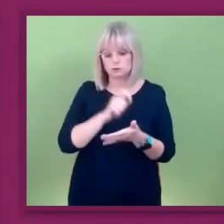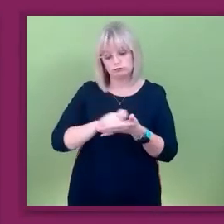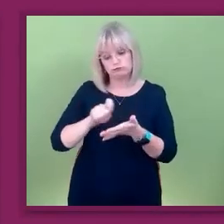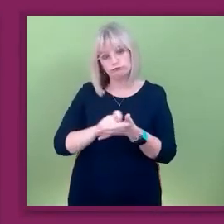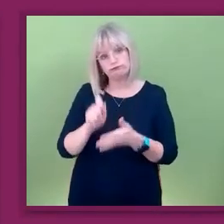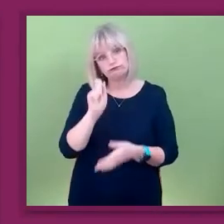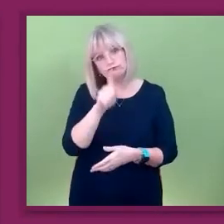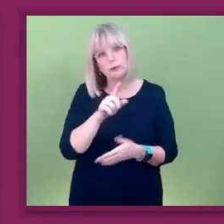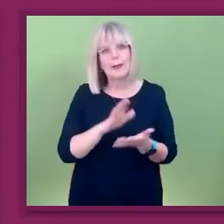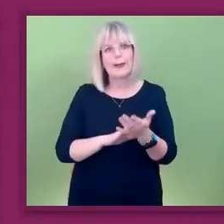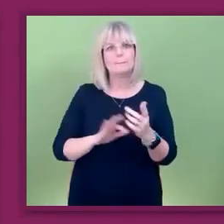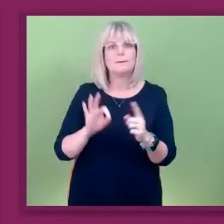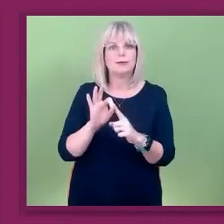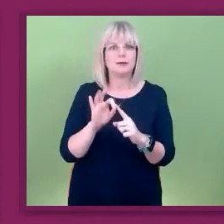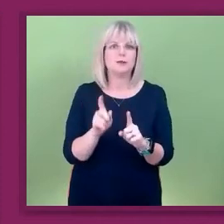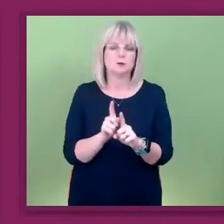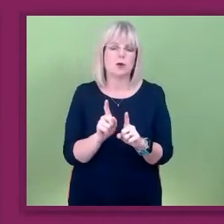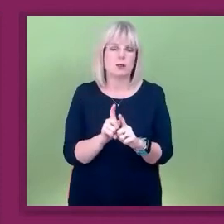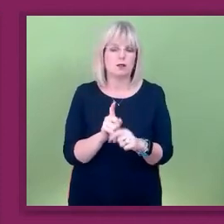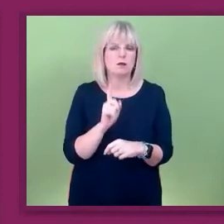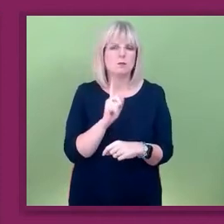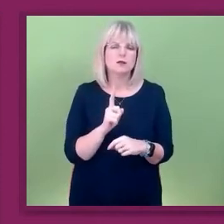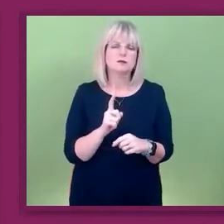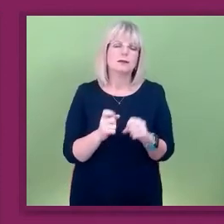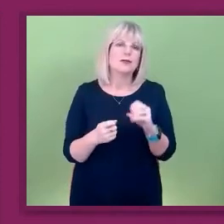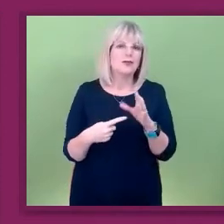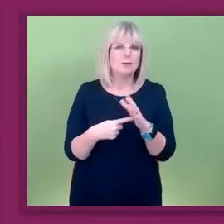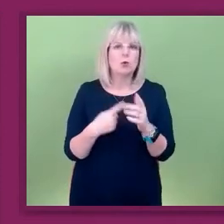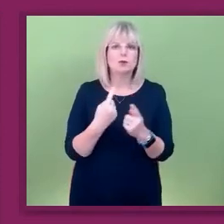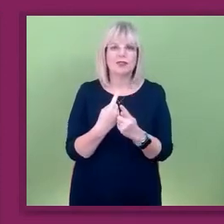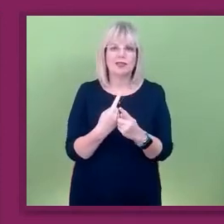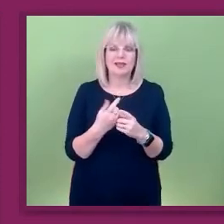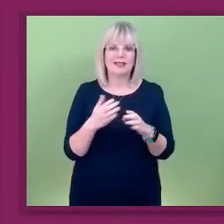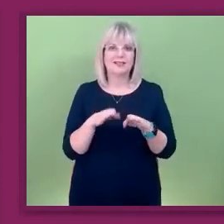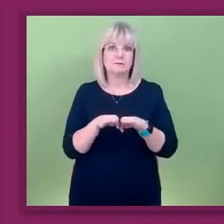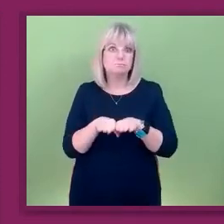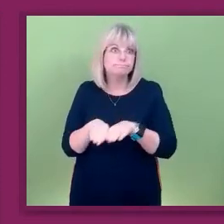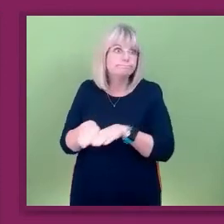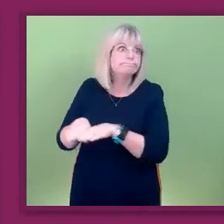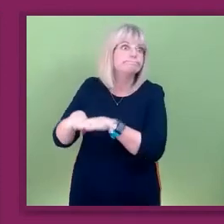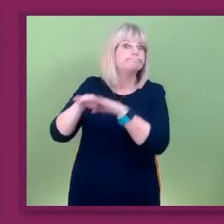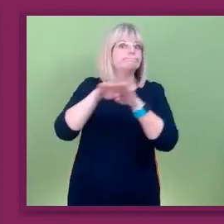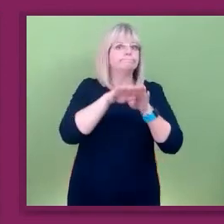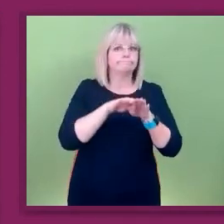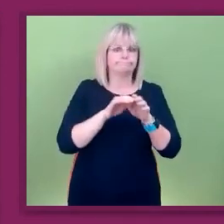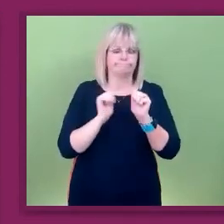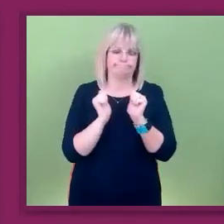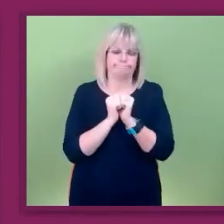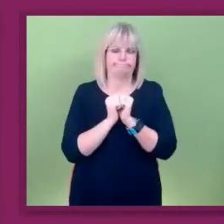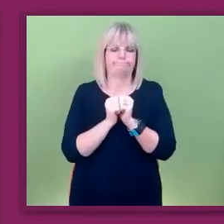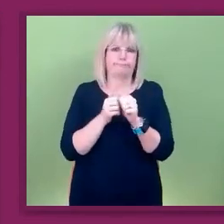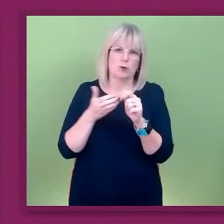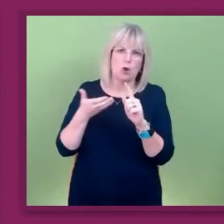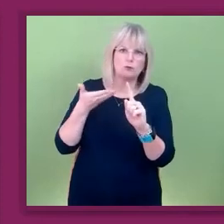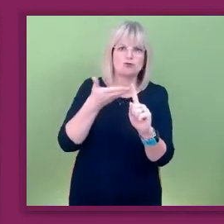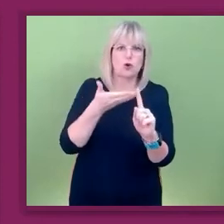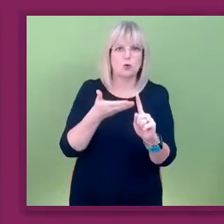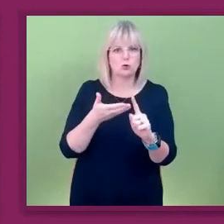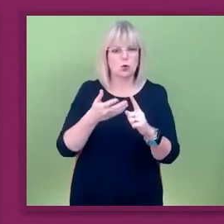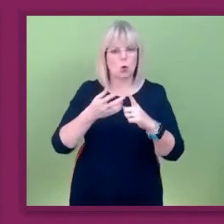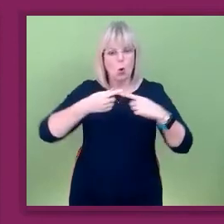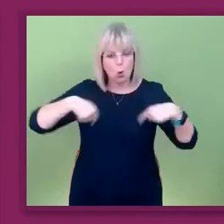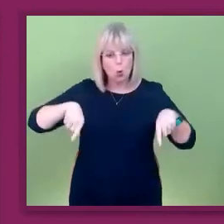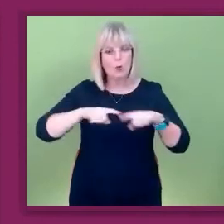I would say the key thing is it's all about having a unified approach. We are all together in this to try and stamp this disease